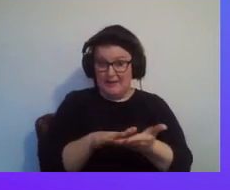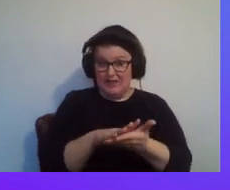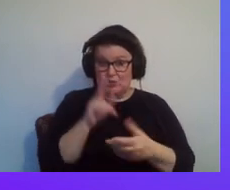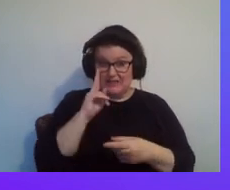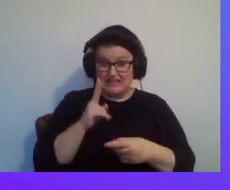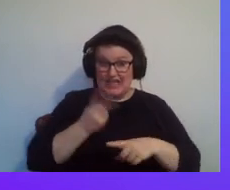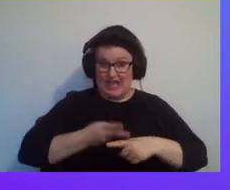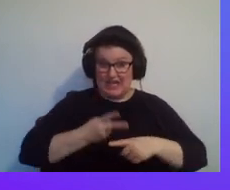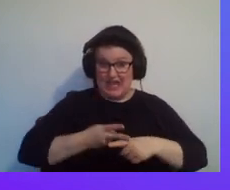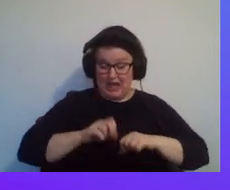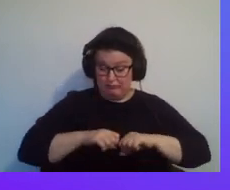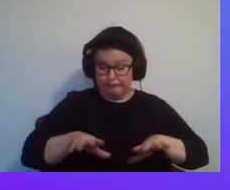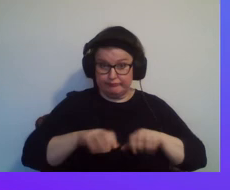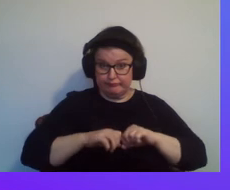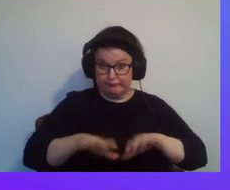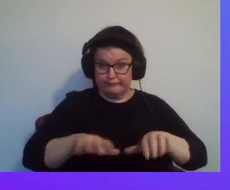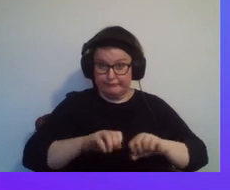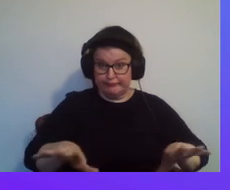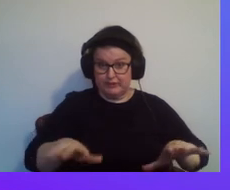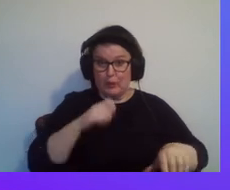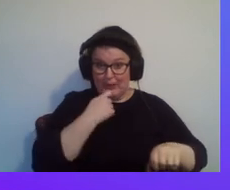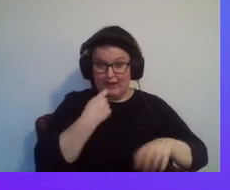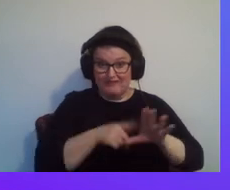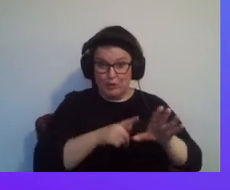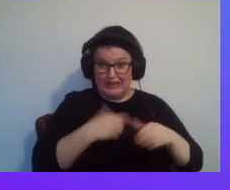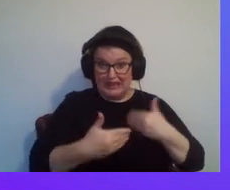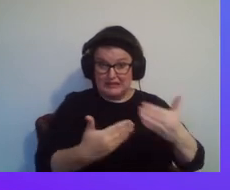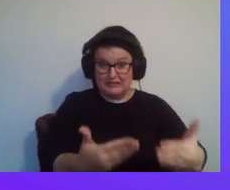localized outbreaks for quite some time to come.